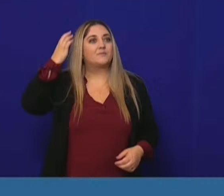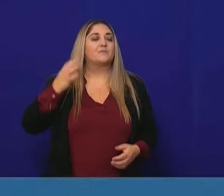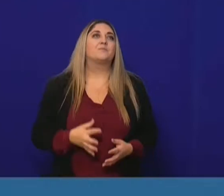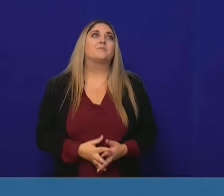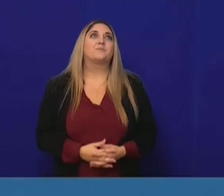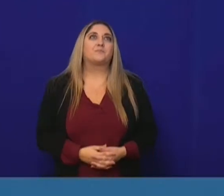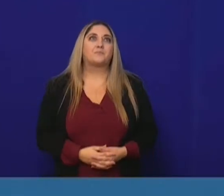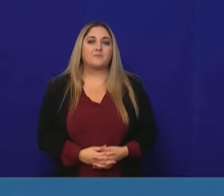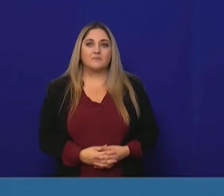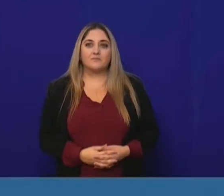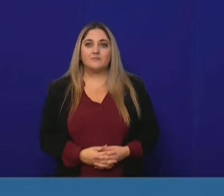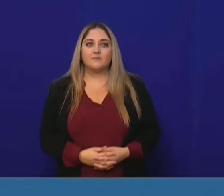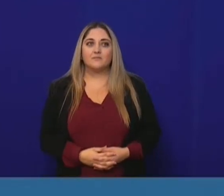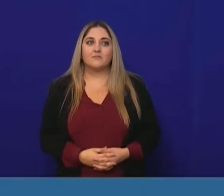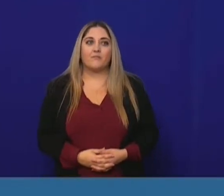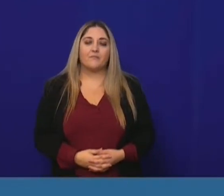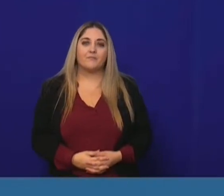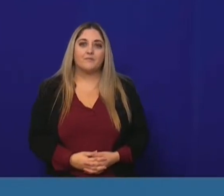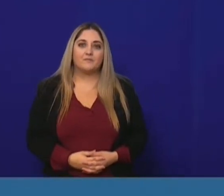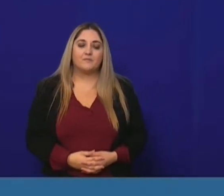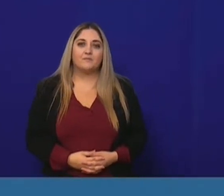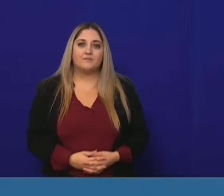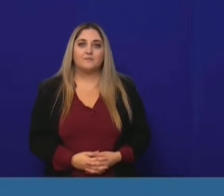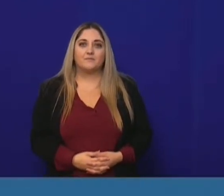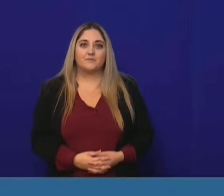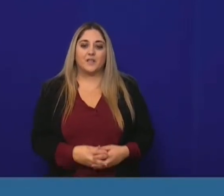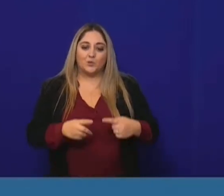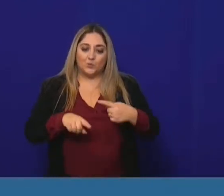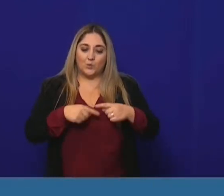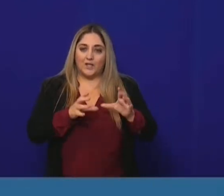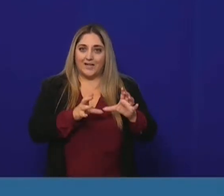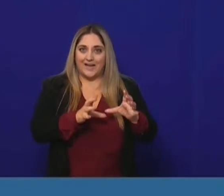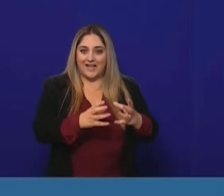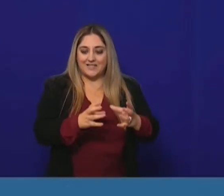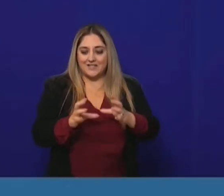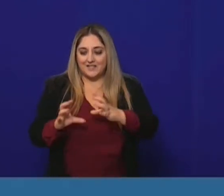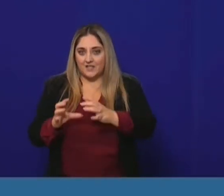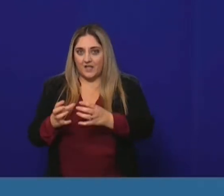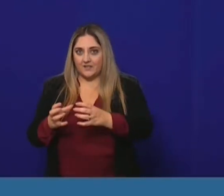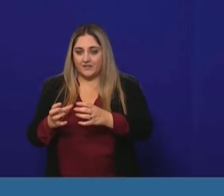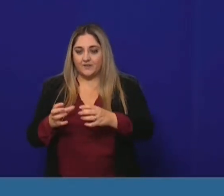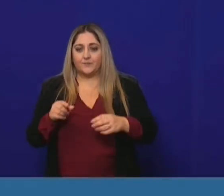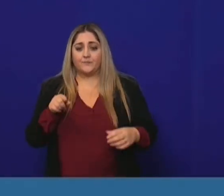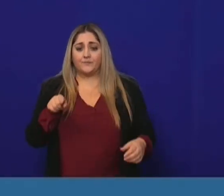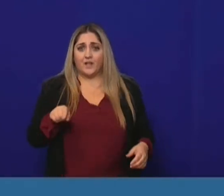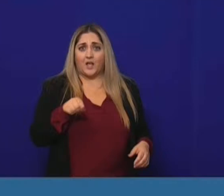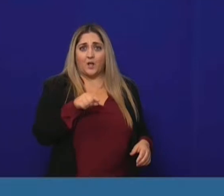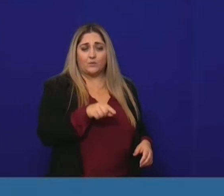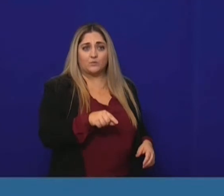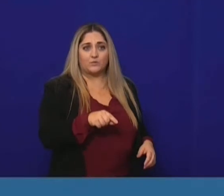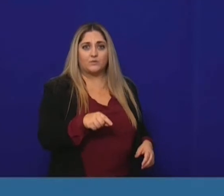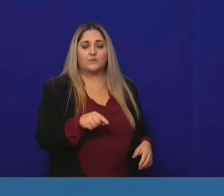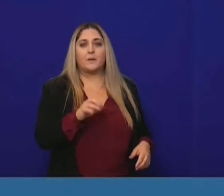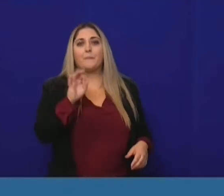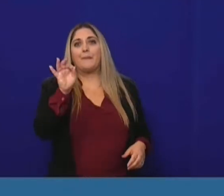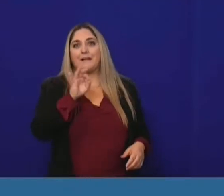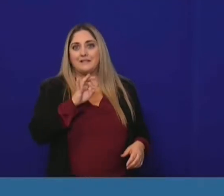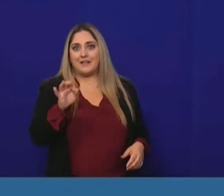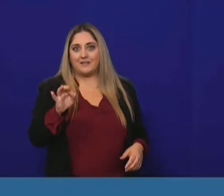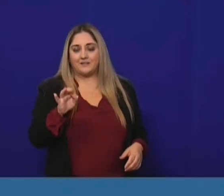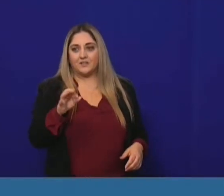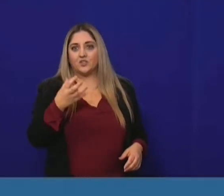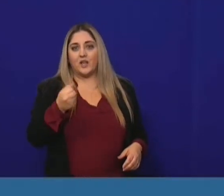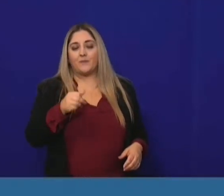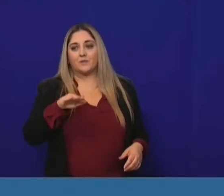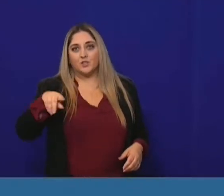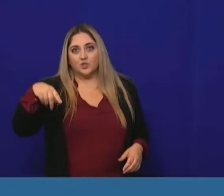Fuq ukoll qegħdin nħarsu lejn il-clusters bħalma dejjem għedna, il-clusters qegħdin ikunu persentaġġ minn dawk